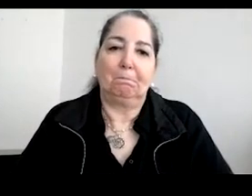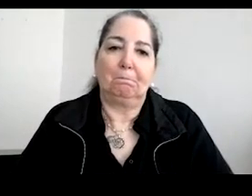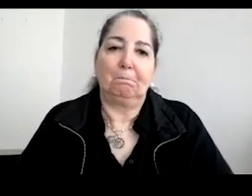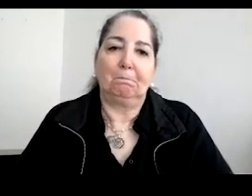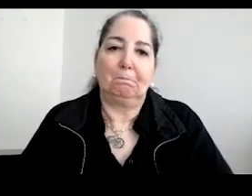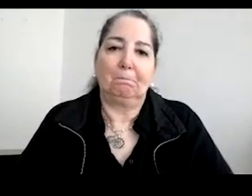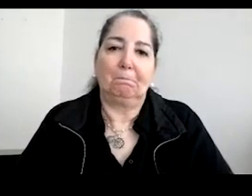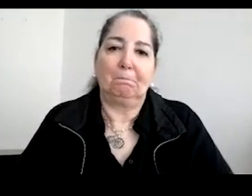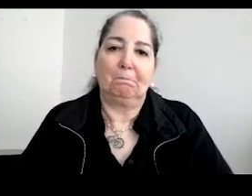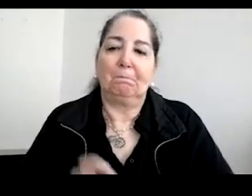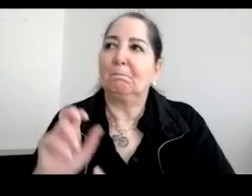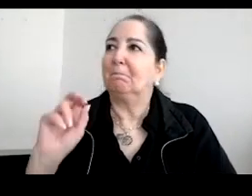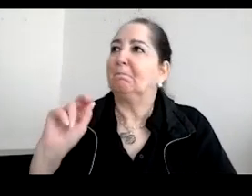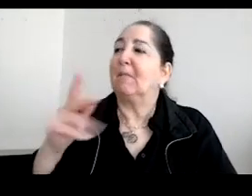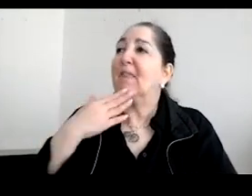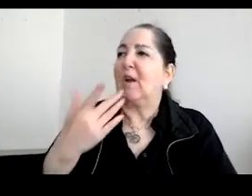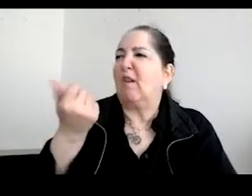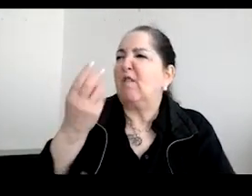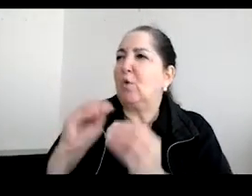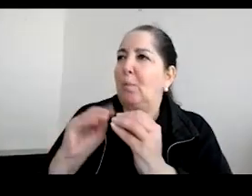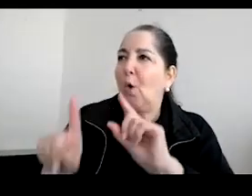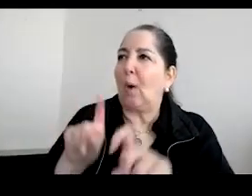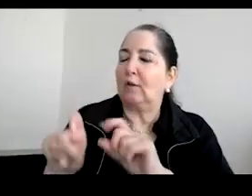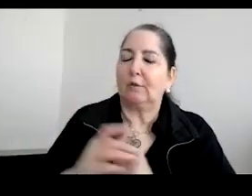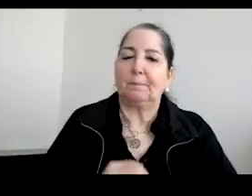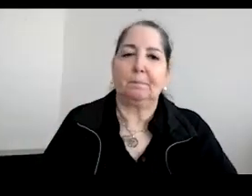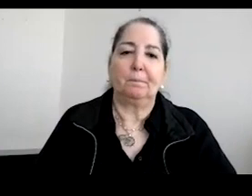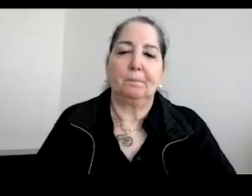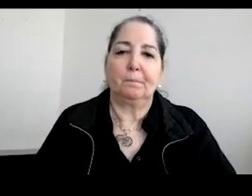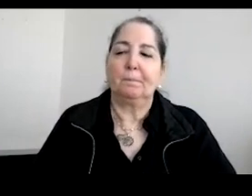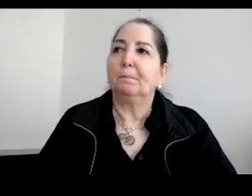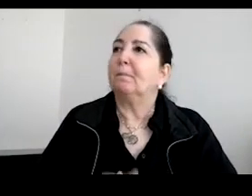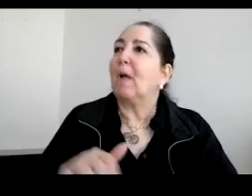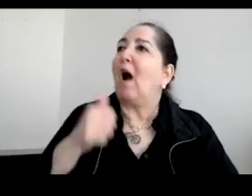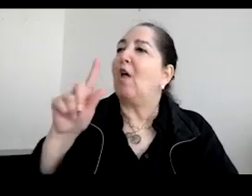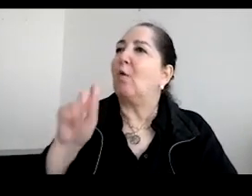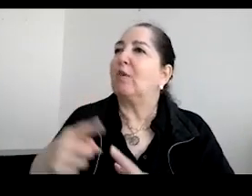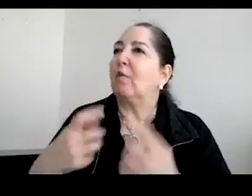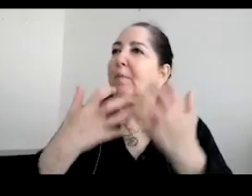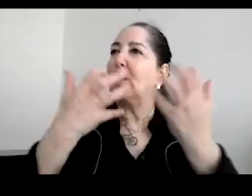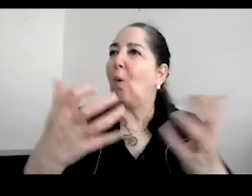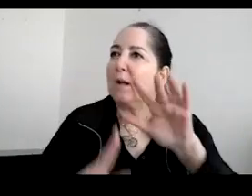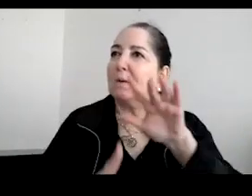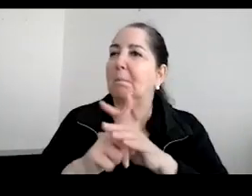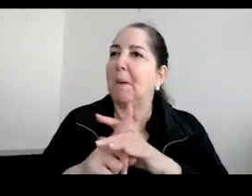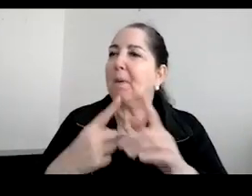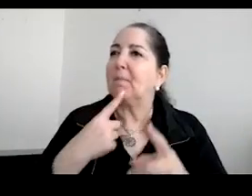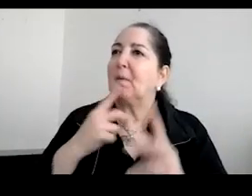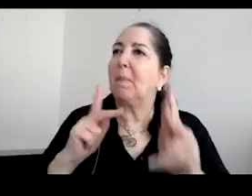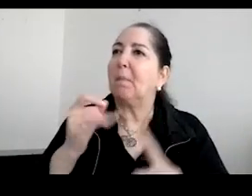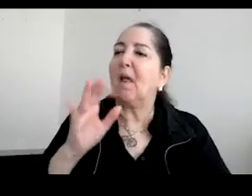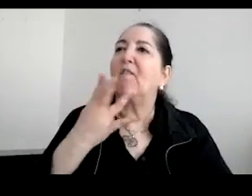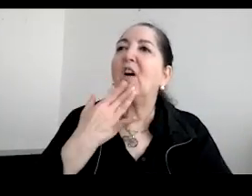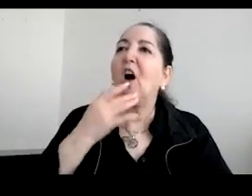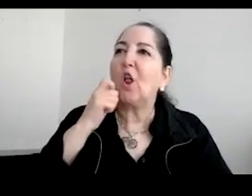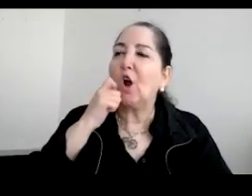All right, thank you. We'll do a couple more questions. Another question that came in from the audience is, how is it that people of color and women don't benefit as much